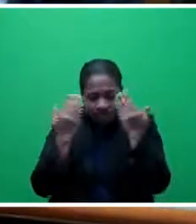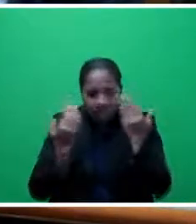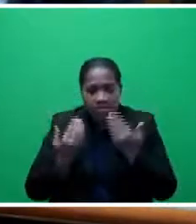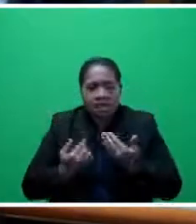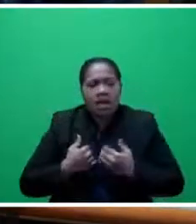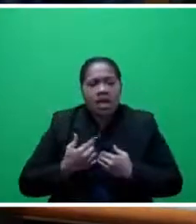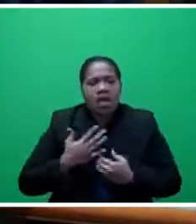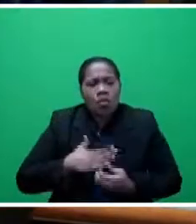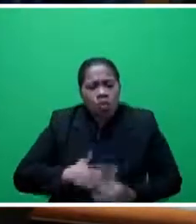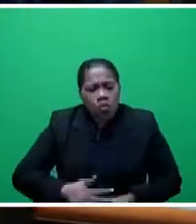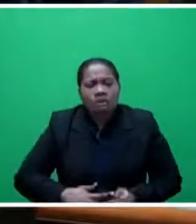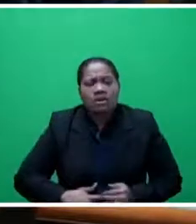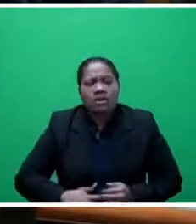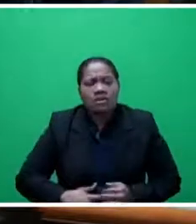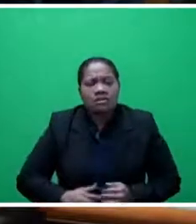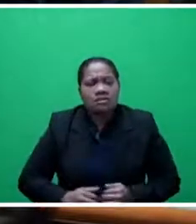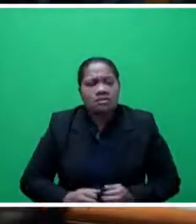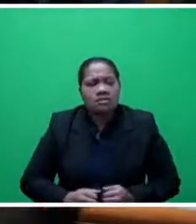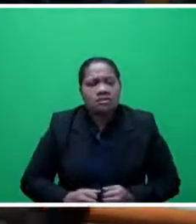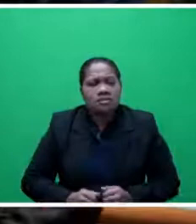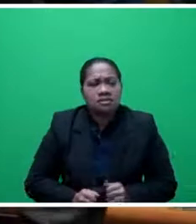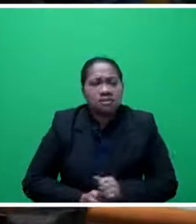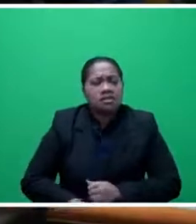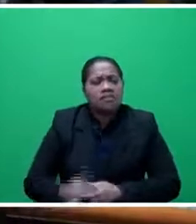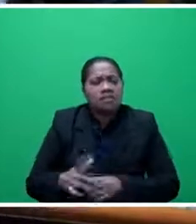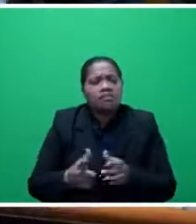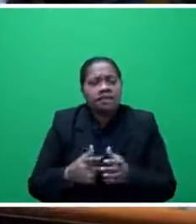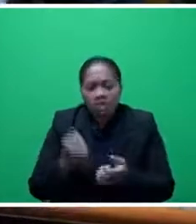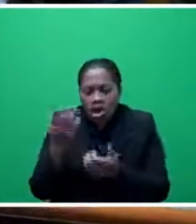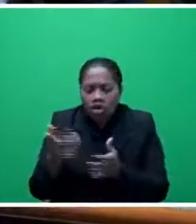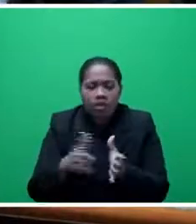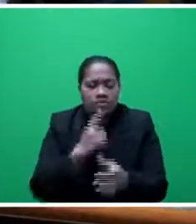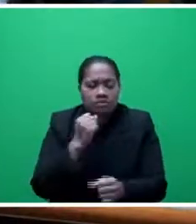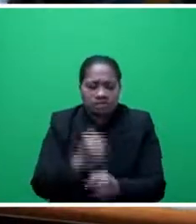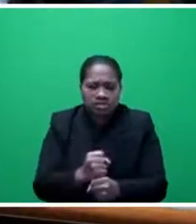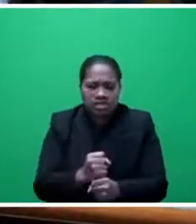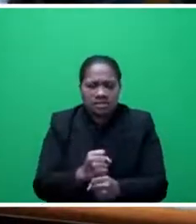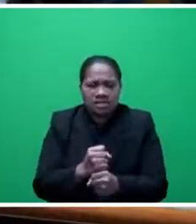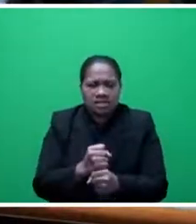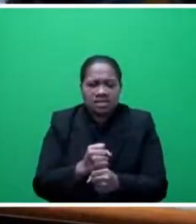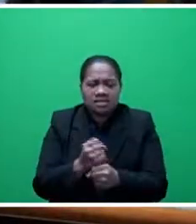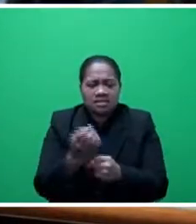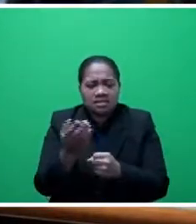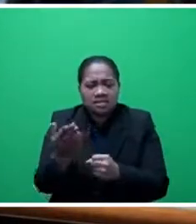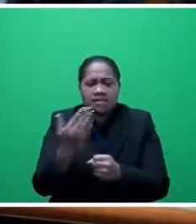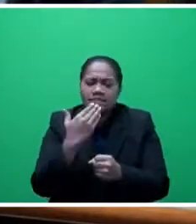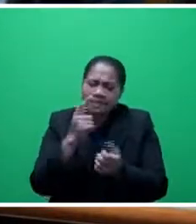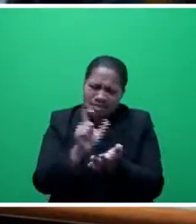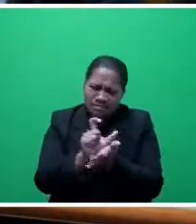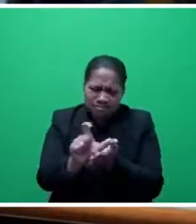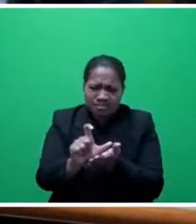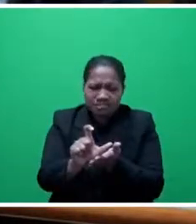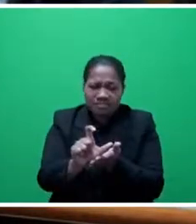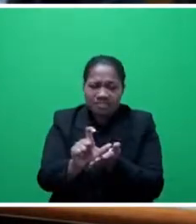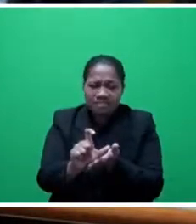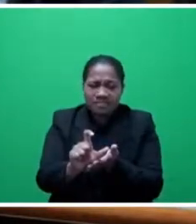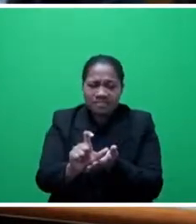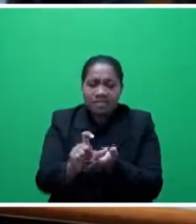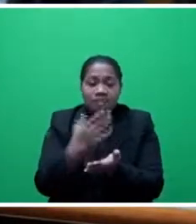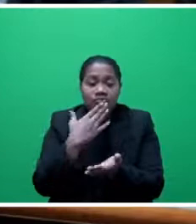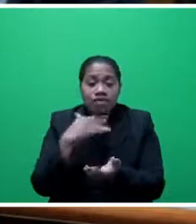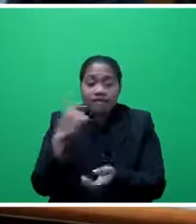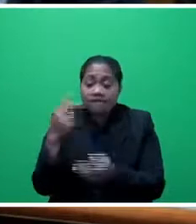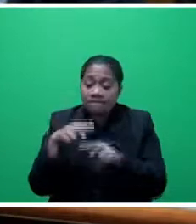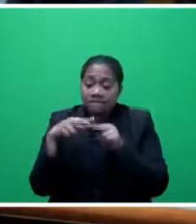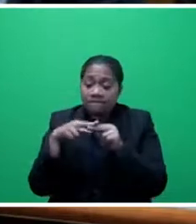want perhaps the Honorable Attorney General can clarify this, because Fiji Airways